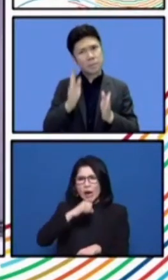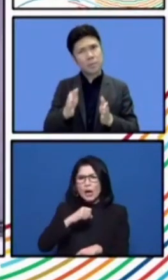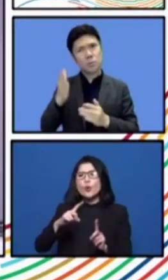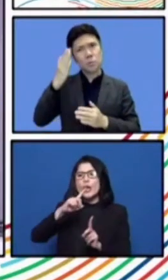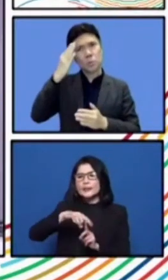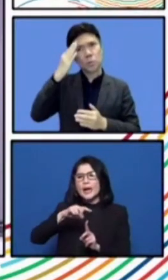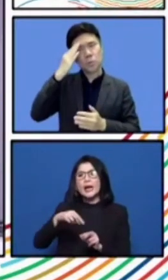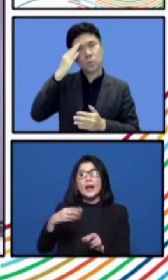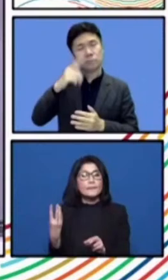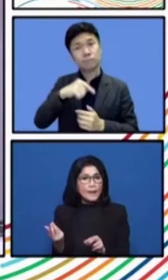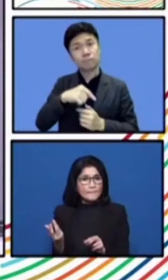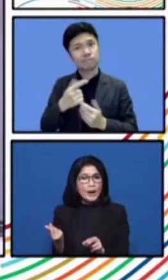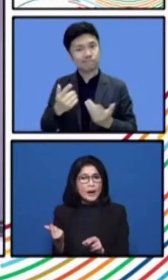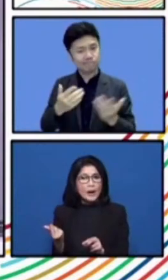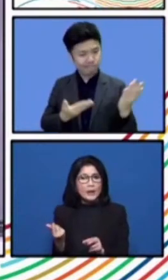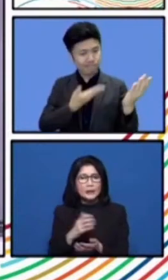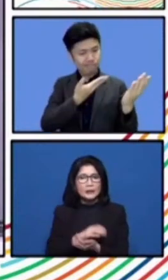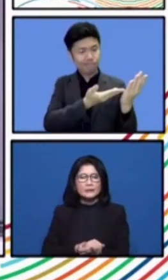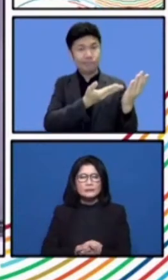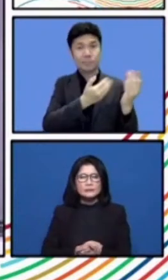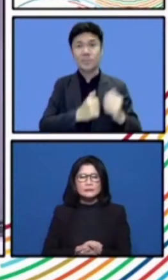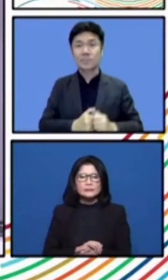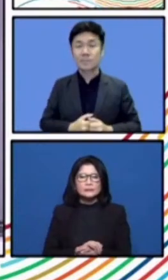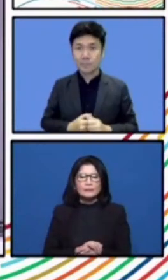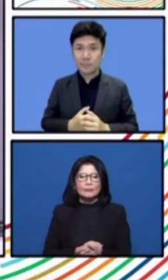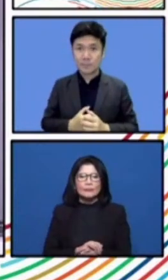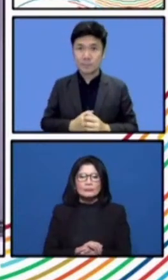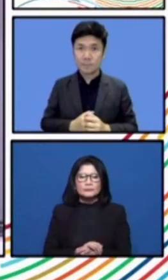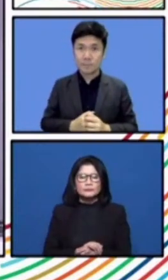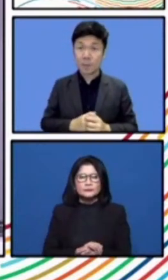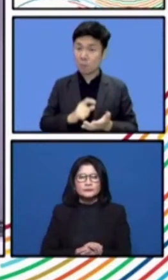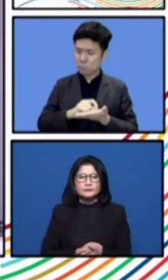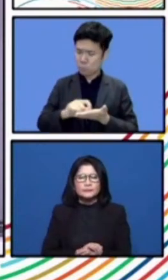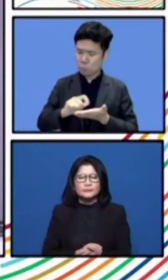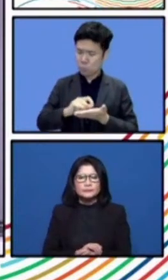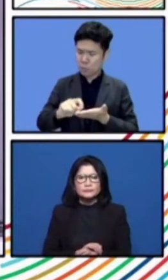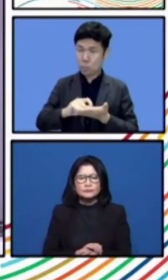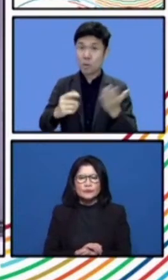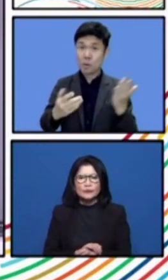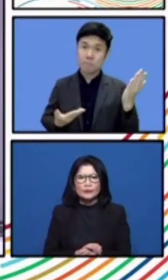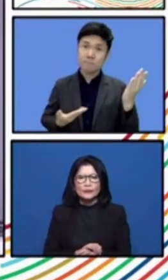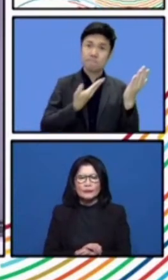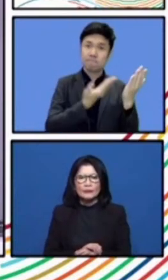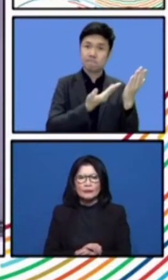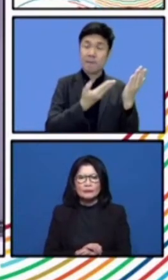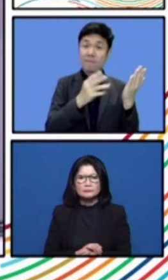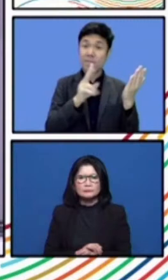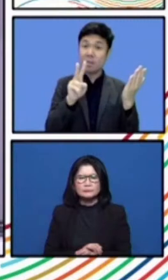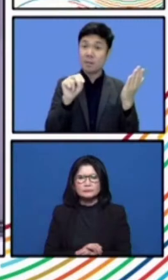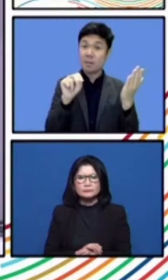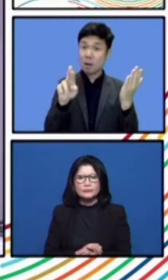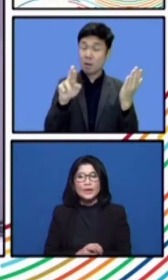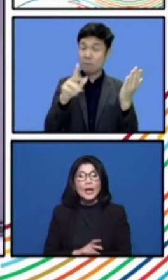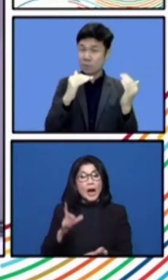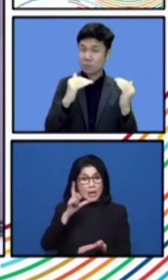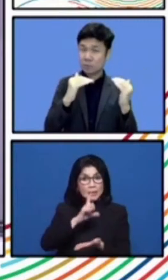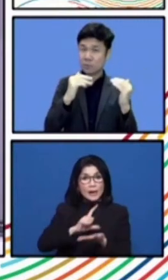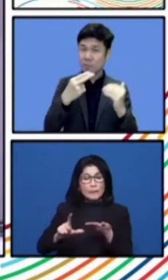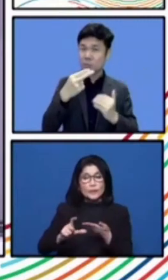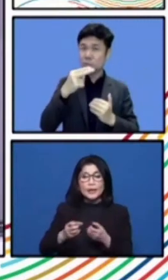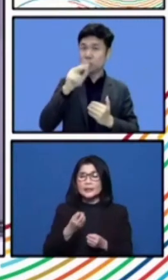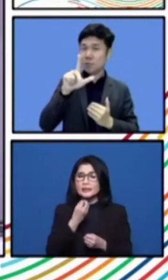then because when they report during high level political forum it's about